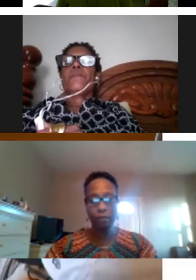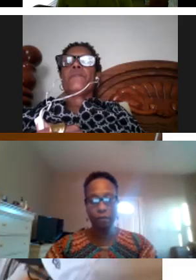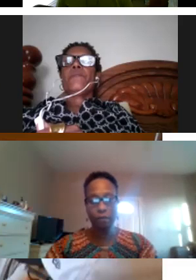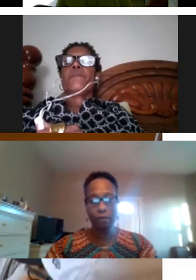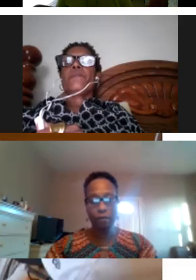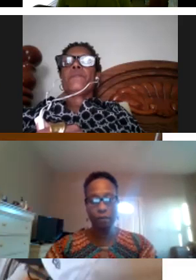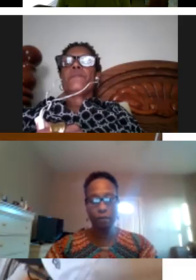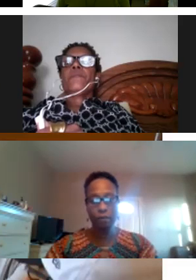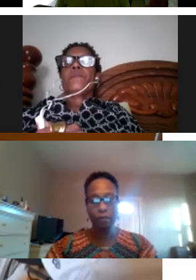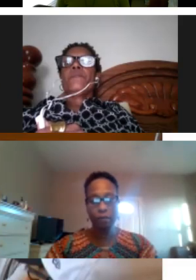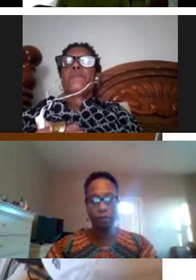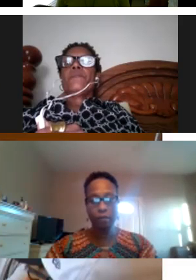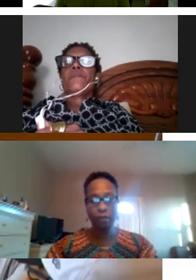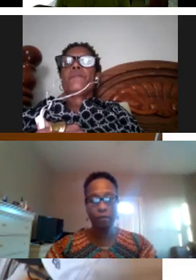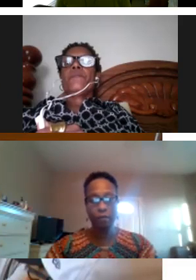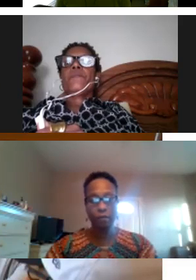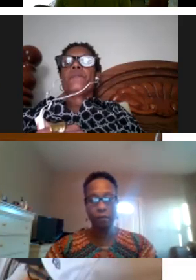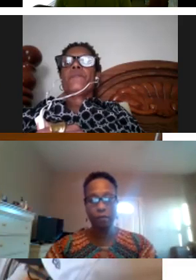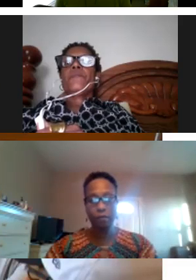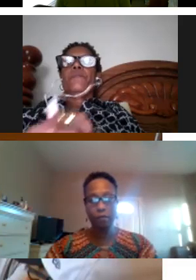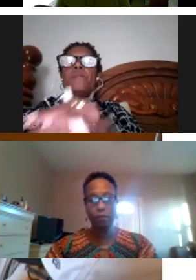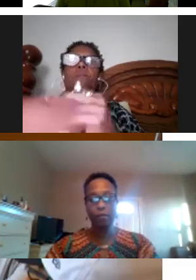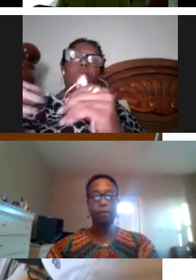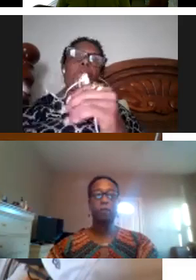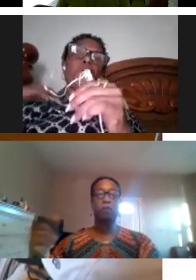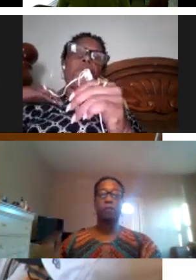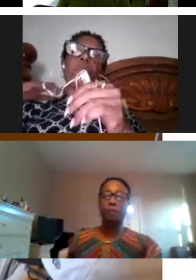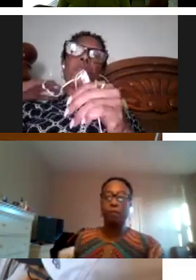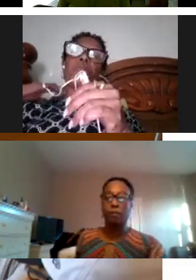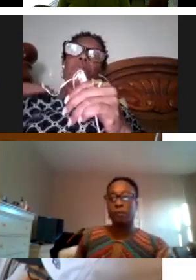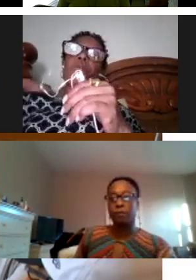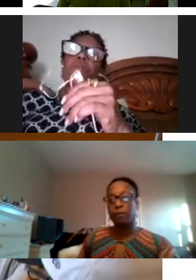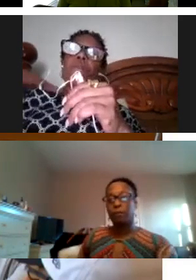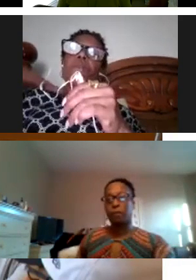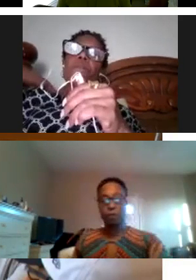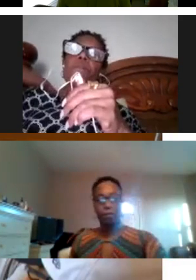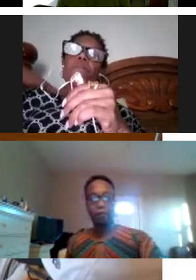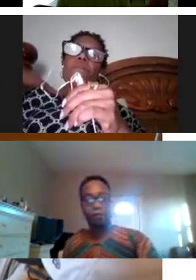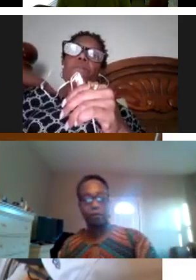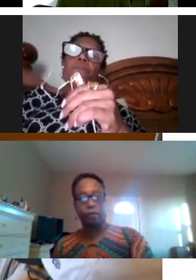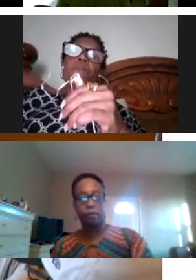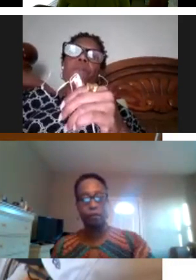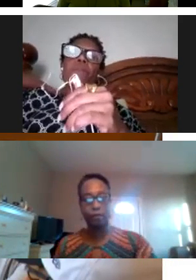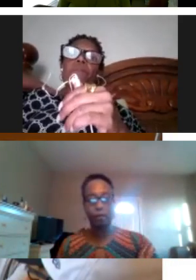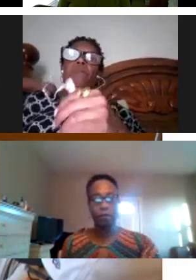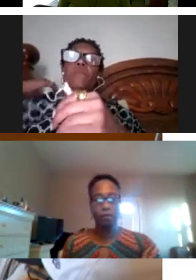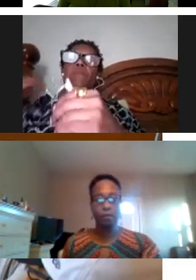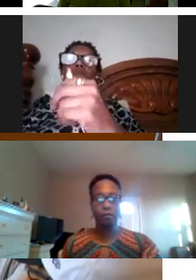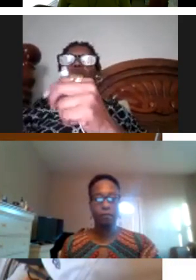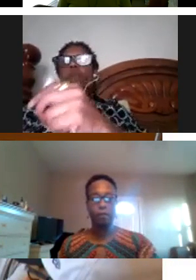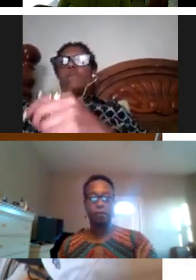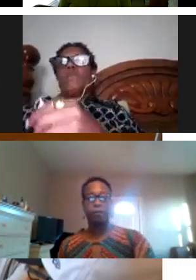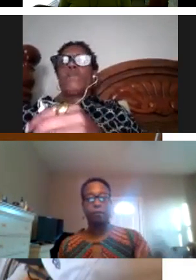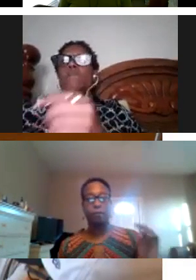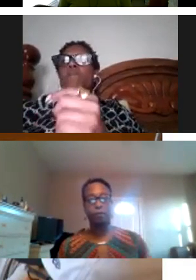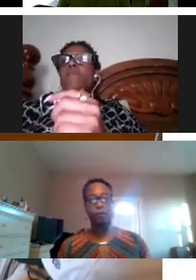most people in the United States, especially most people that we know, are one serious illness away from bankruptcy. And